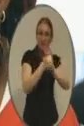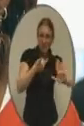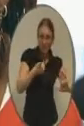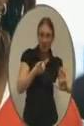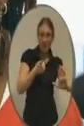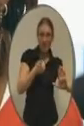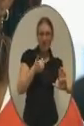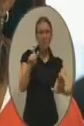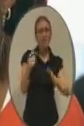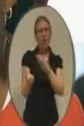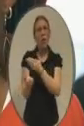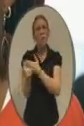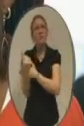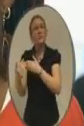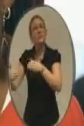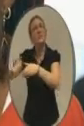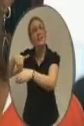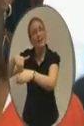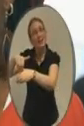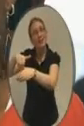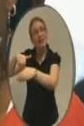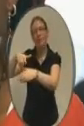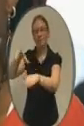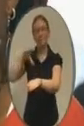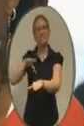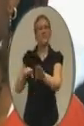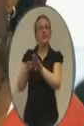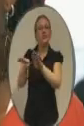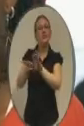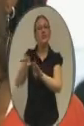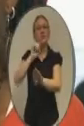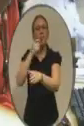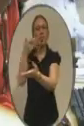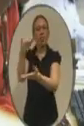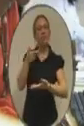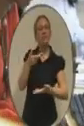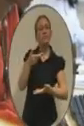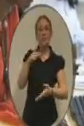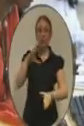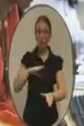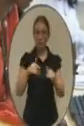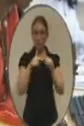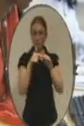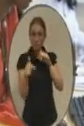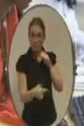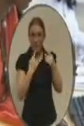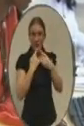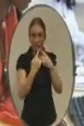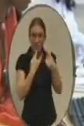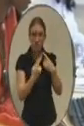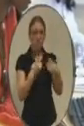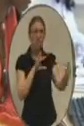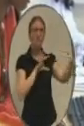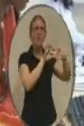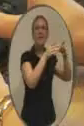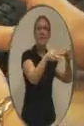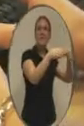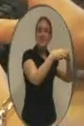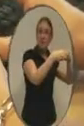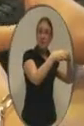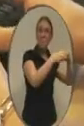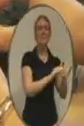such courses as first aid and computer skills. We also do additional training if you sign up for an opportunity that requires it.